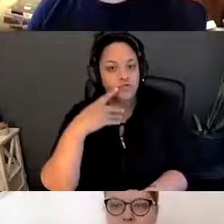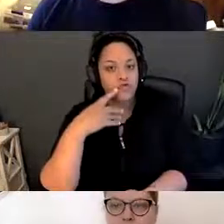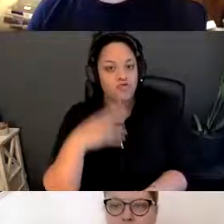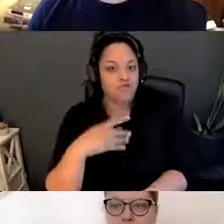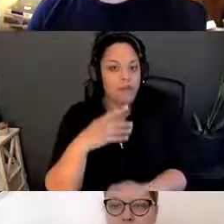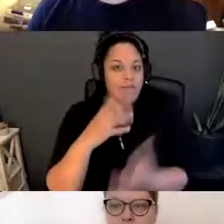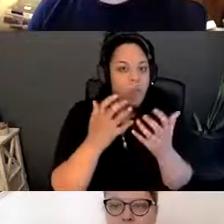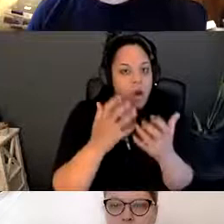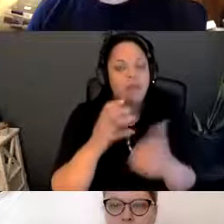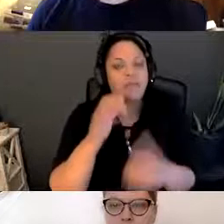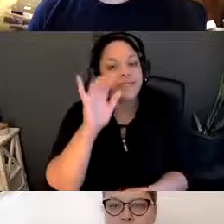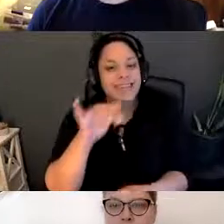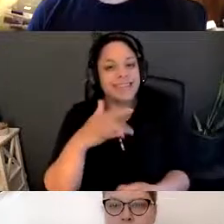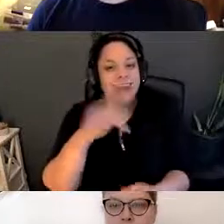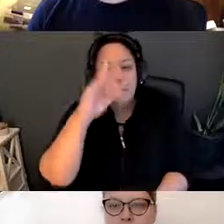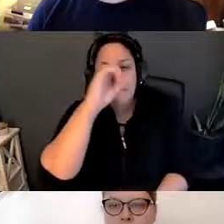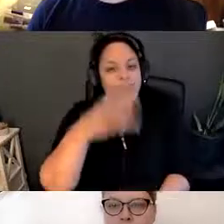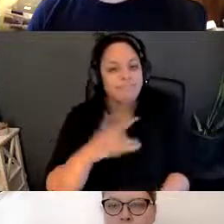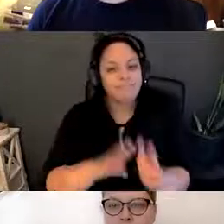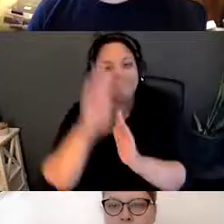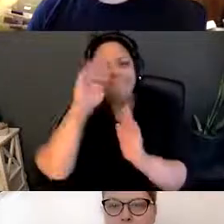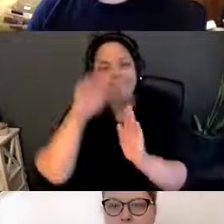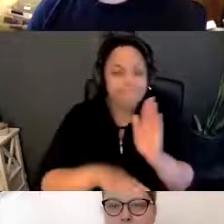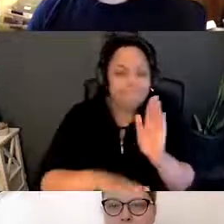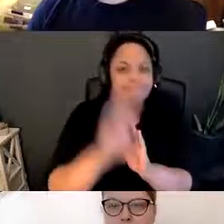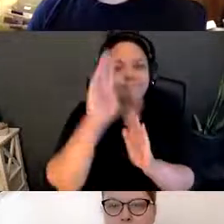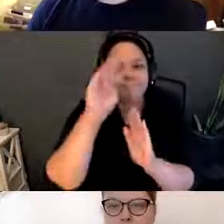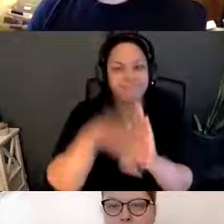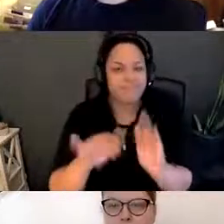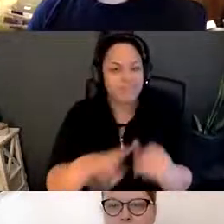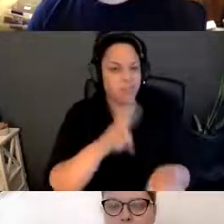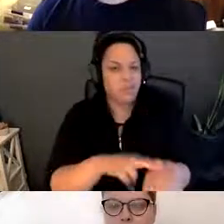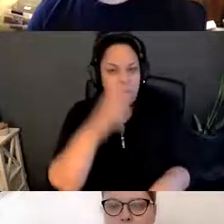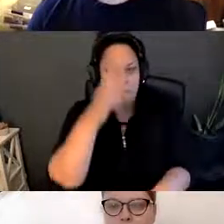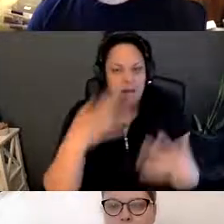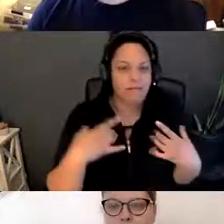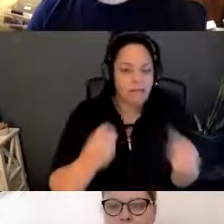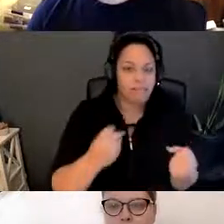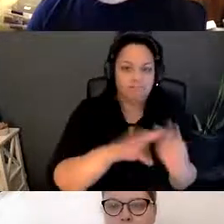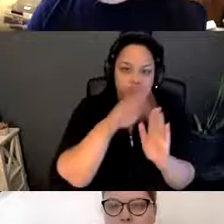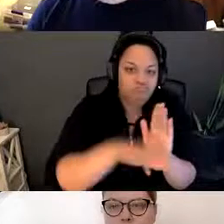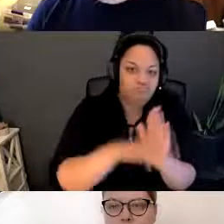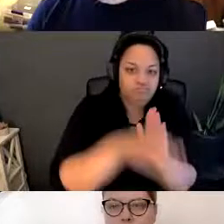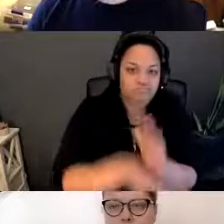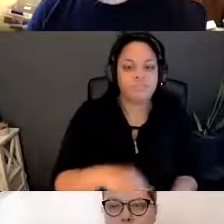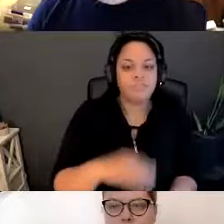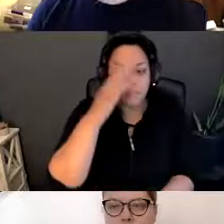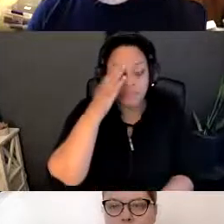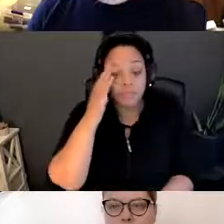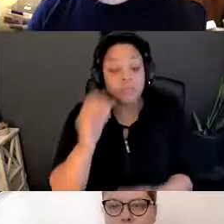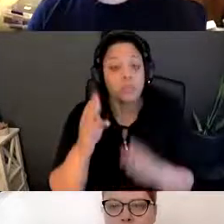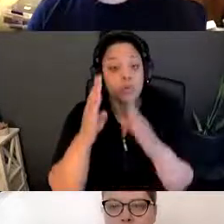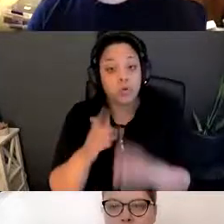mental events. It comes and goes. It has kind of an ebb and flow of its own. And therefore, if a drug user, for example, can learn